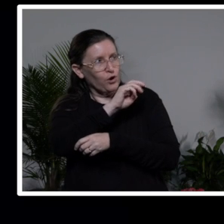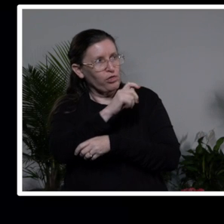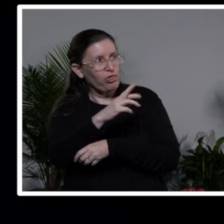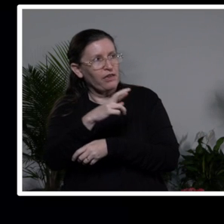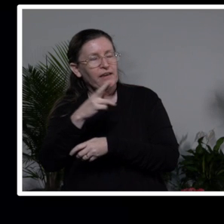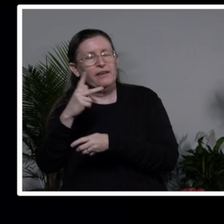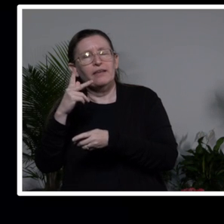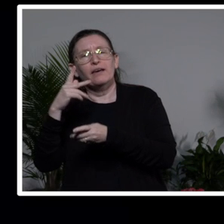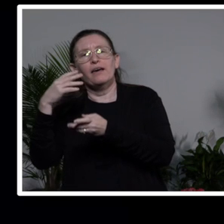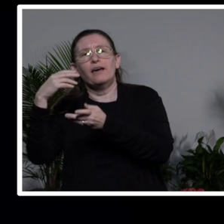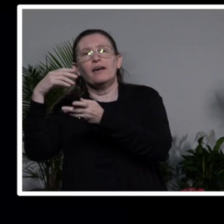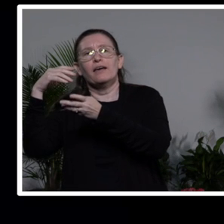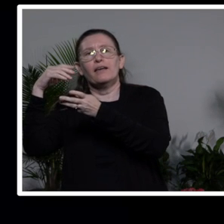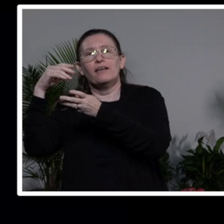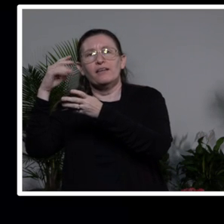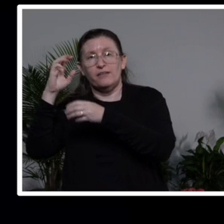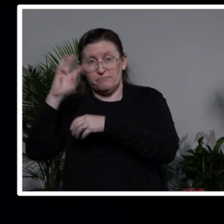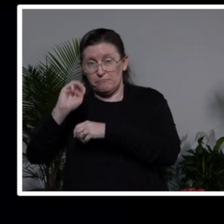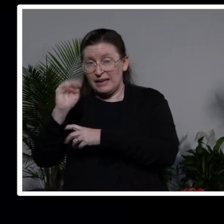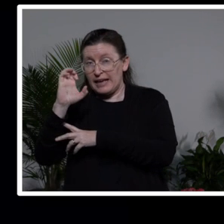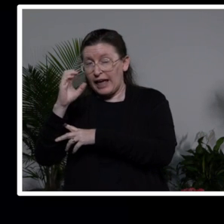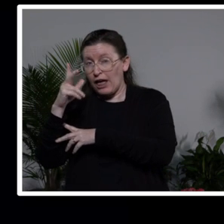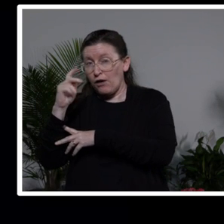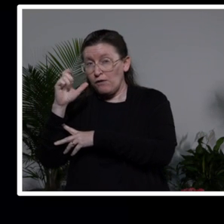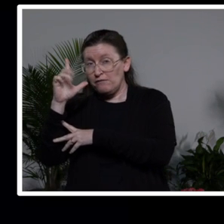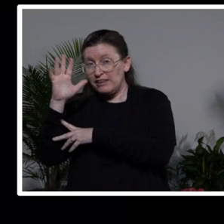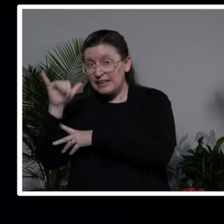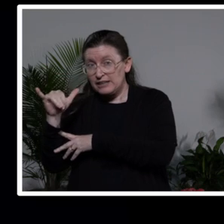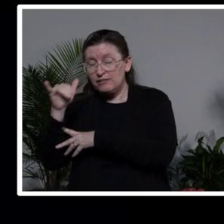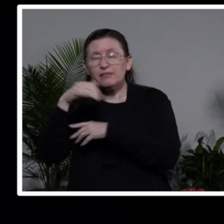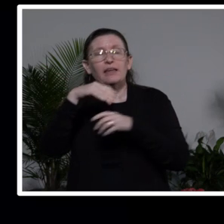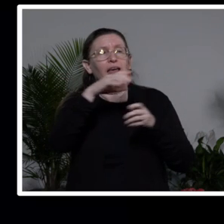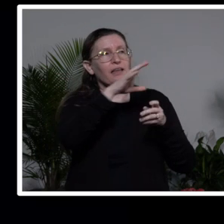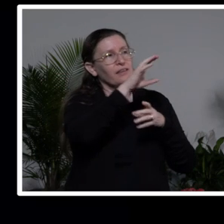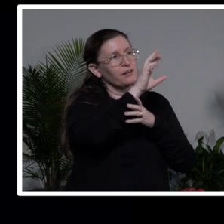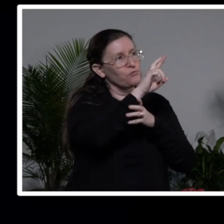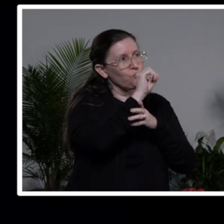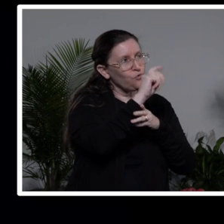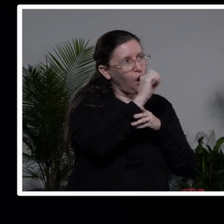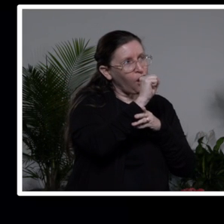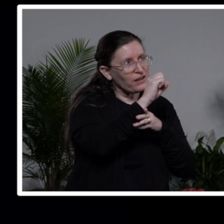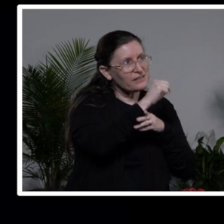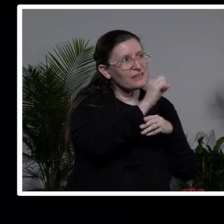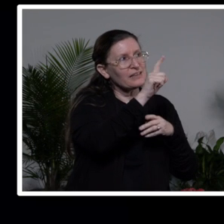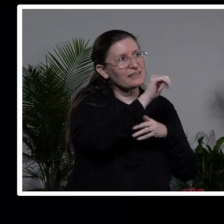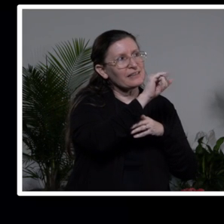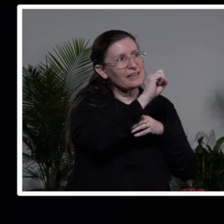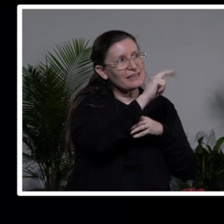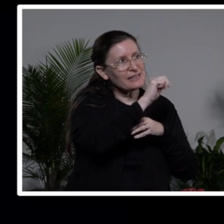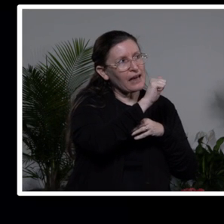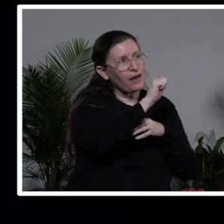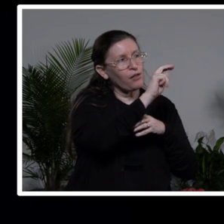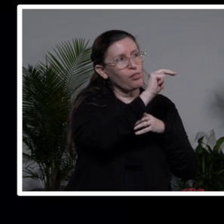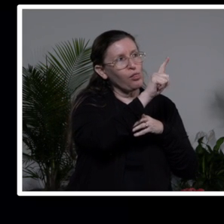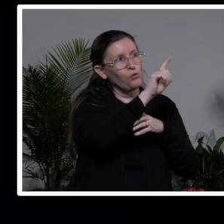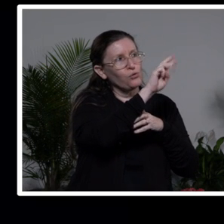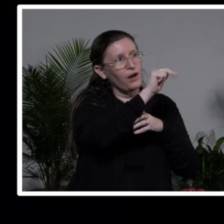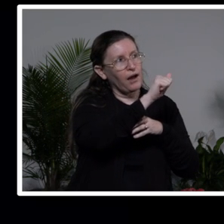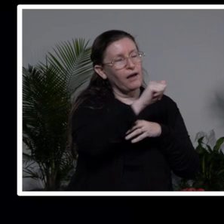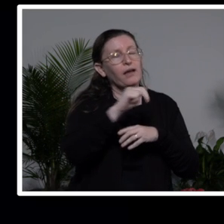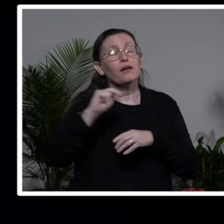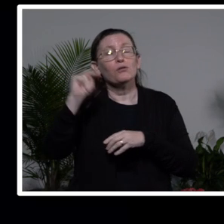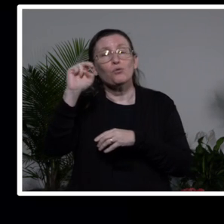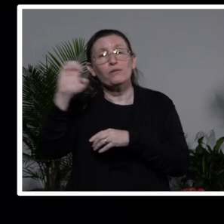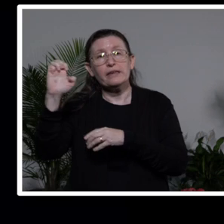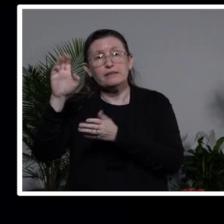School is Principal Dr. Kim Cohen. Representing Ross Elementary School is Dr. Lisa Luna. Representing Parkway